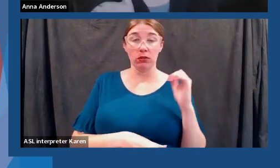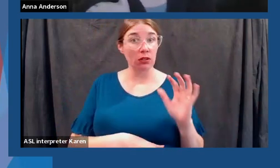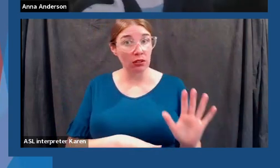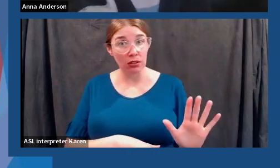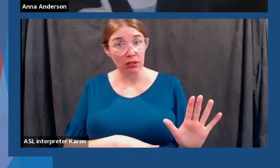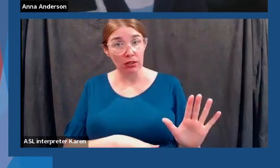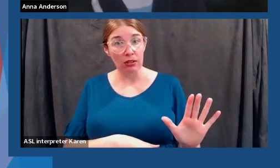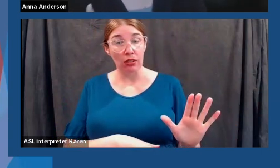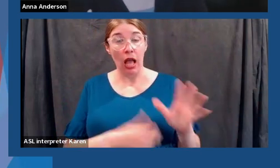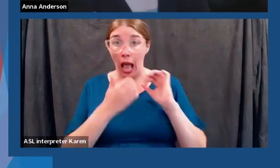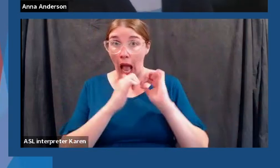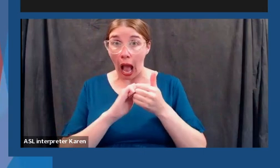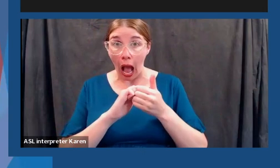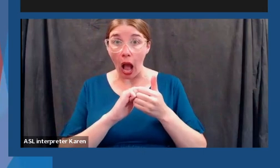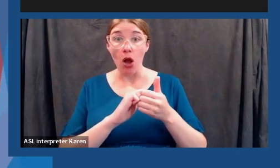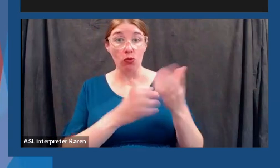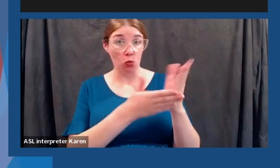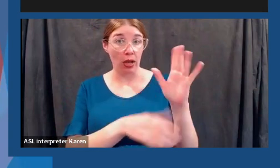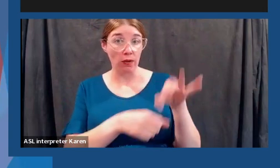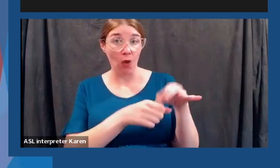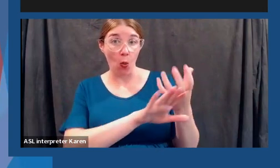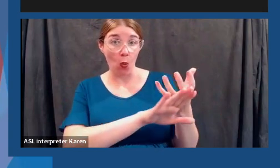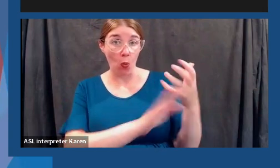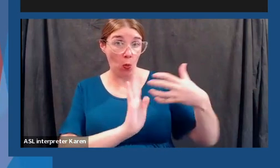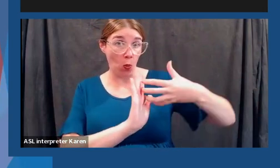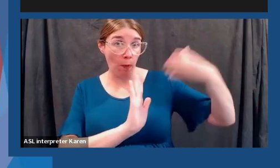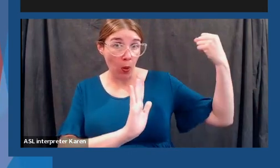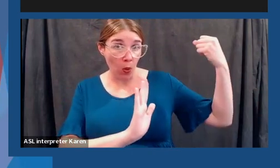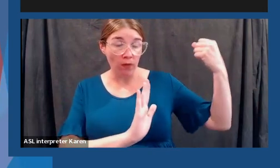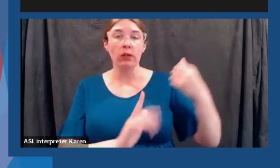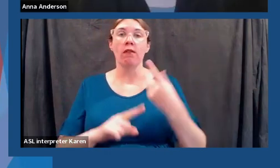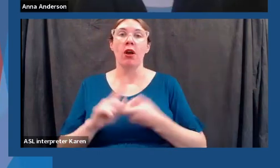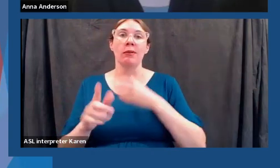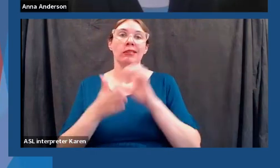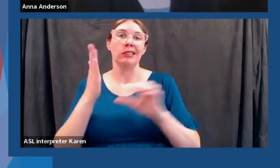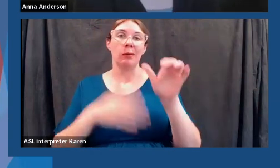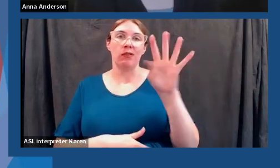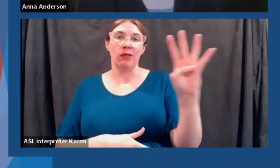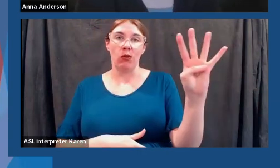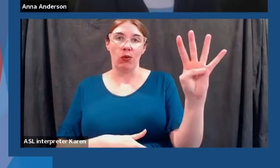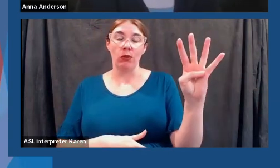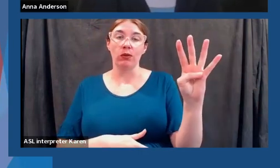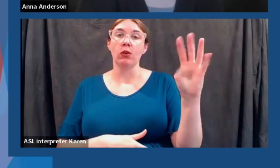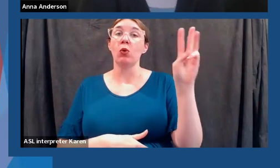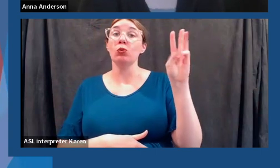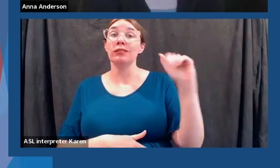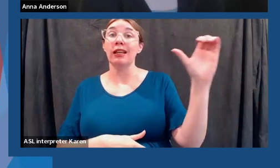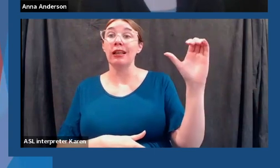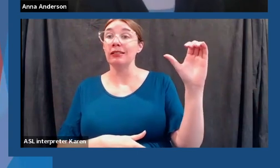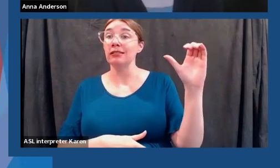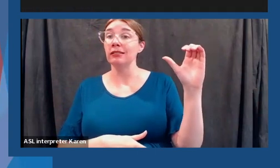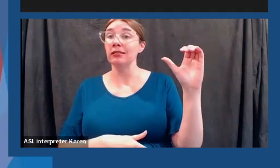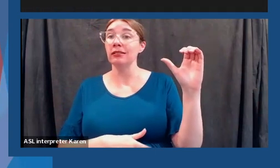is in Chapter 54 in Wisconsin's guardianship law. So you can always look that up. It's to me, it's very